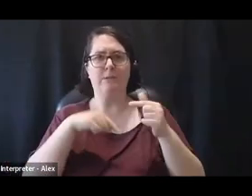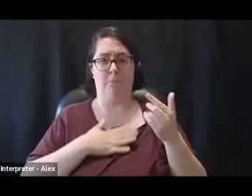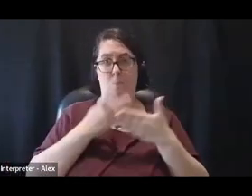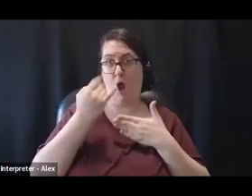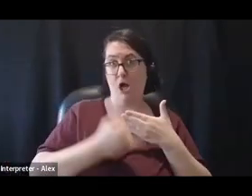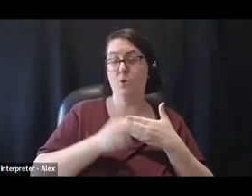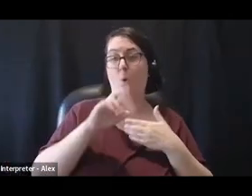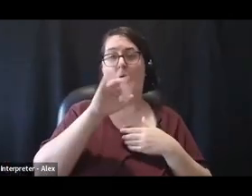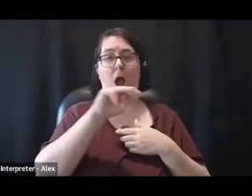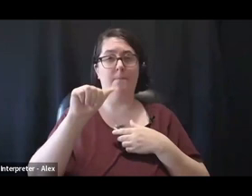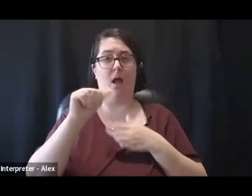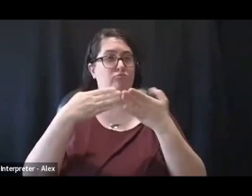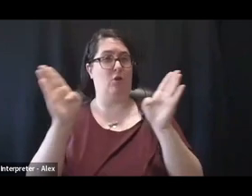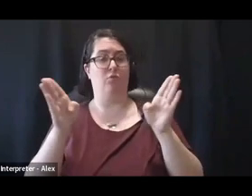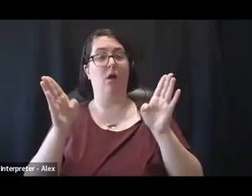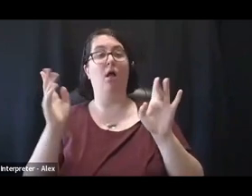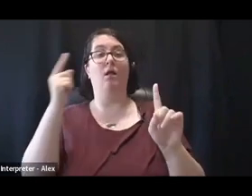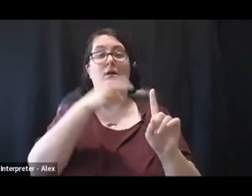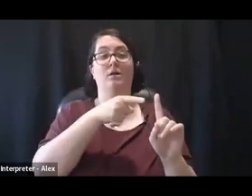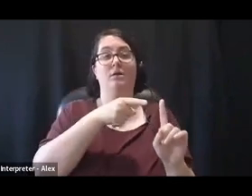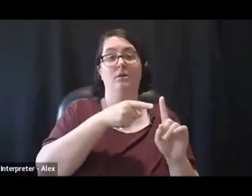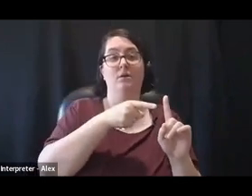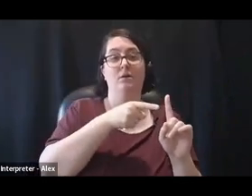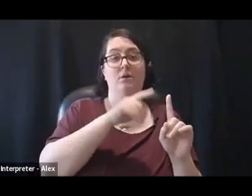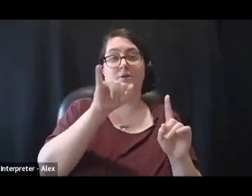or about IMA in general, I'd like to direct you to